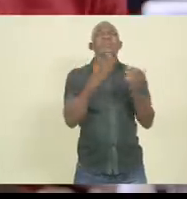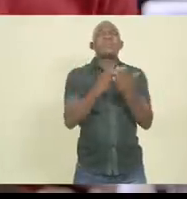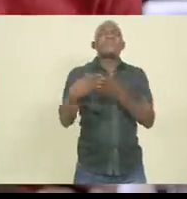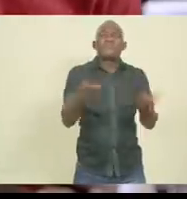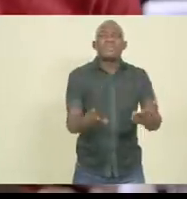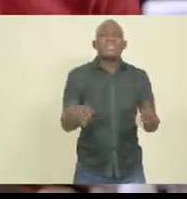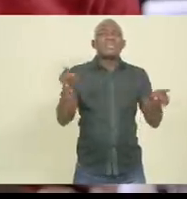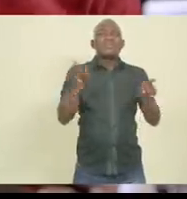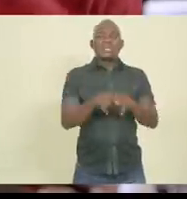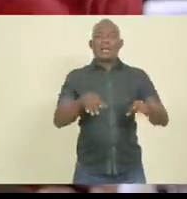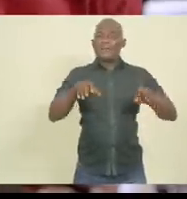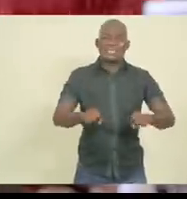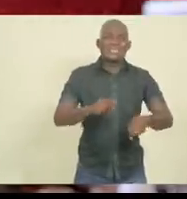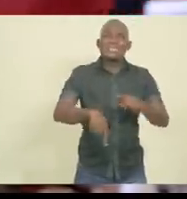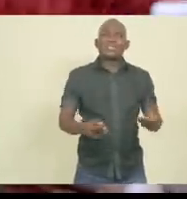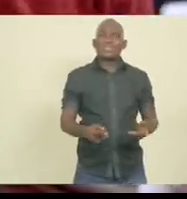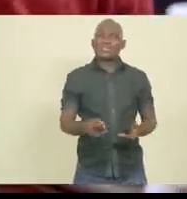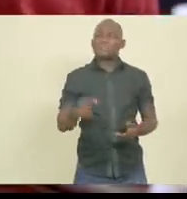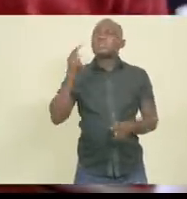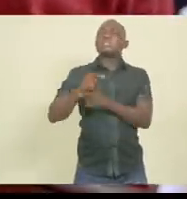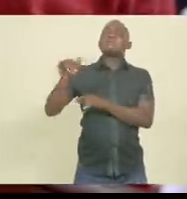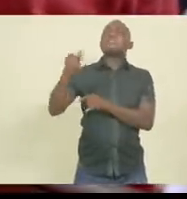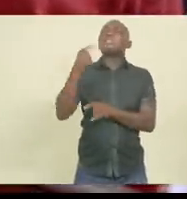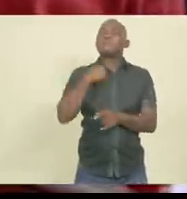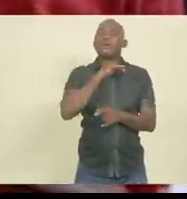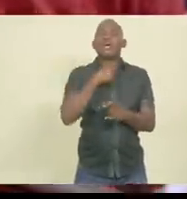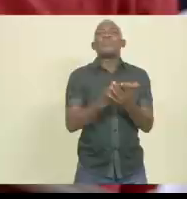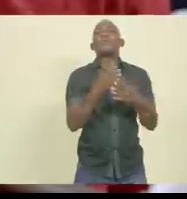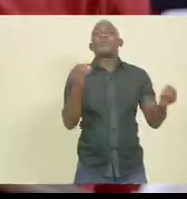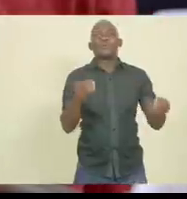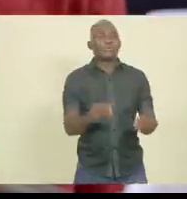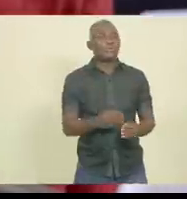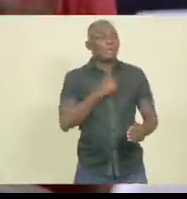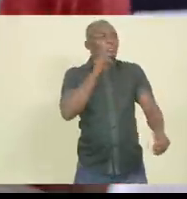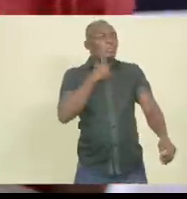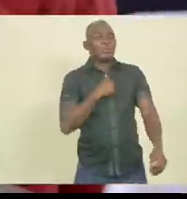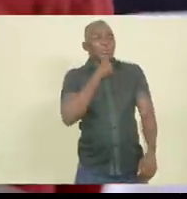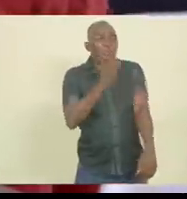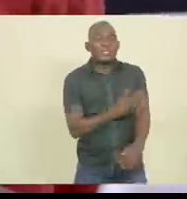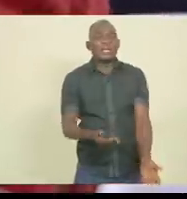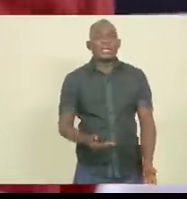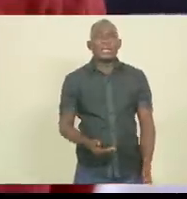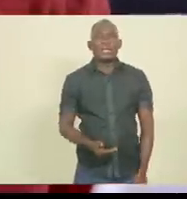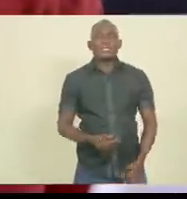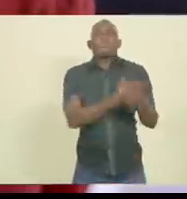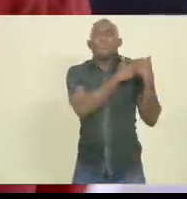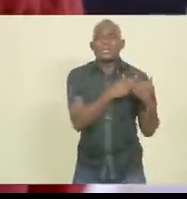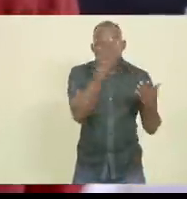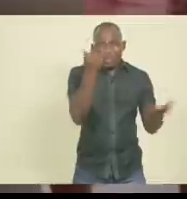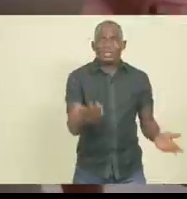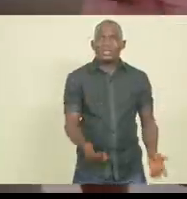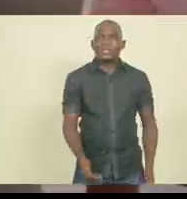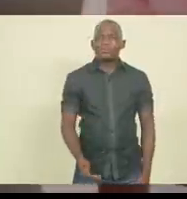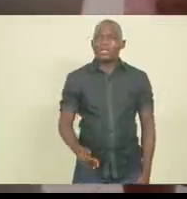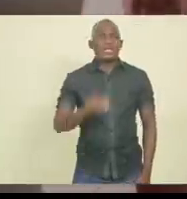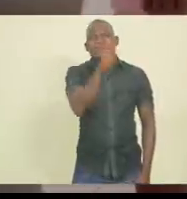even a massage feels like anymore. So don't you just sit there and tell me that you don't have any money and say that she's my daughter, like she's not a burden to me. For crying out loud, I did not